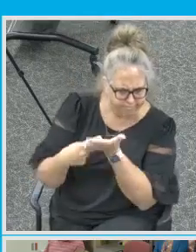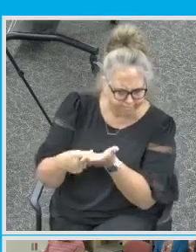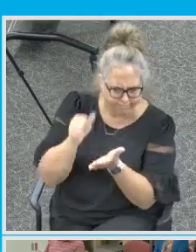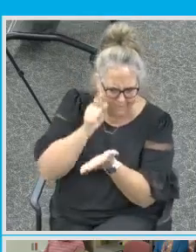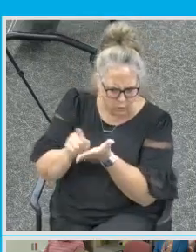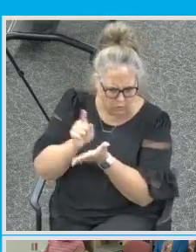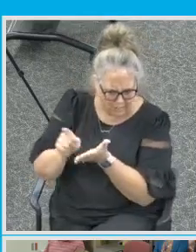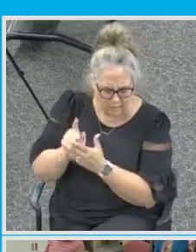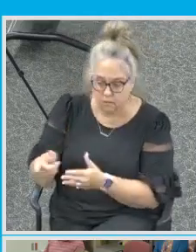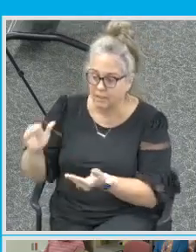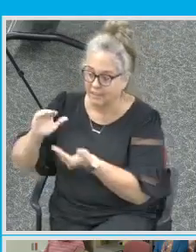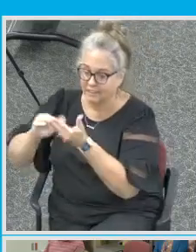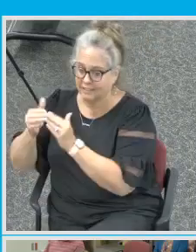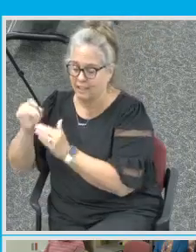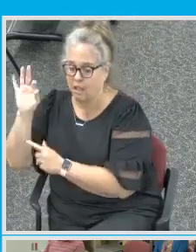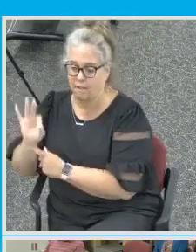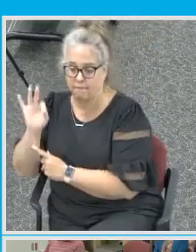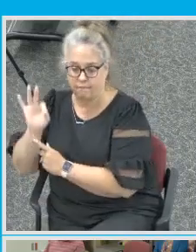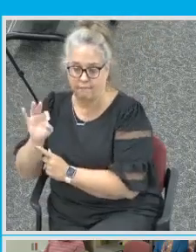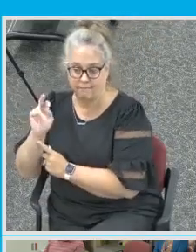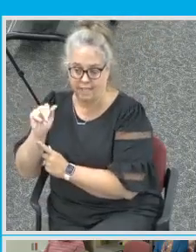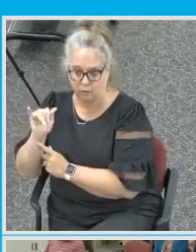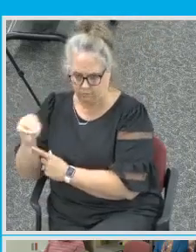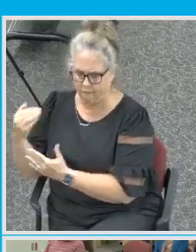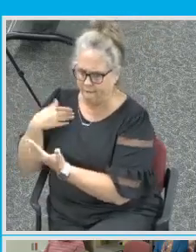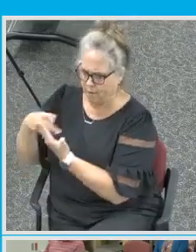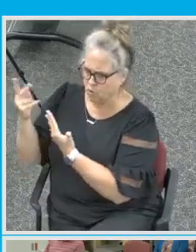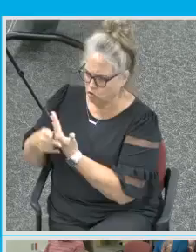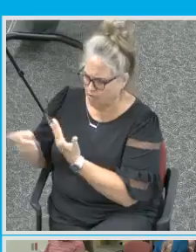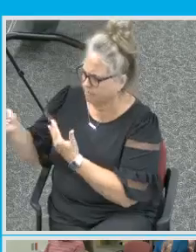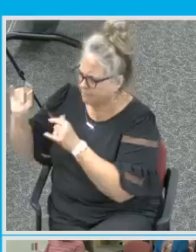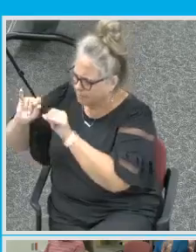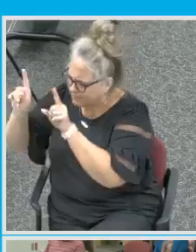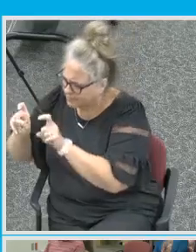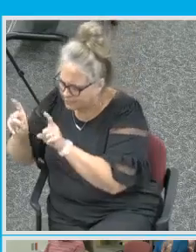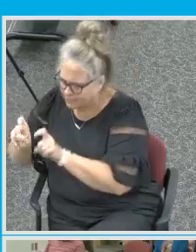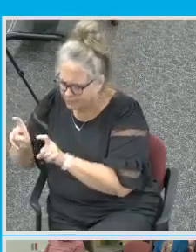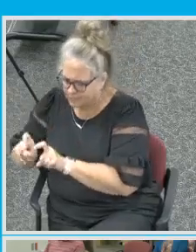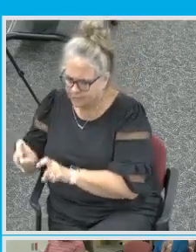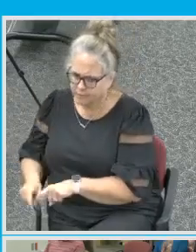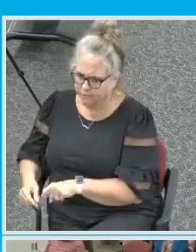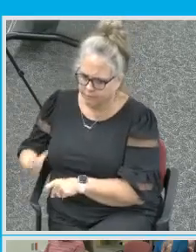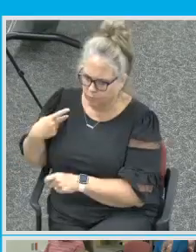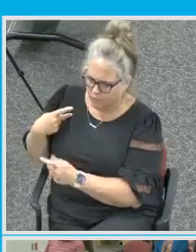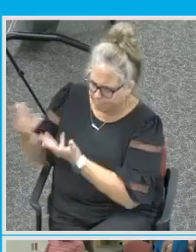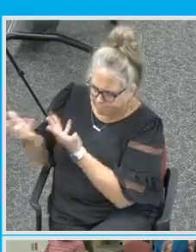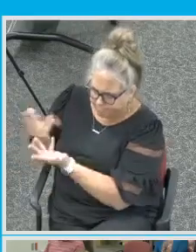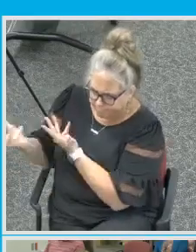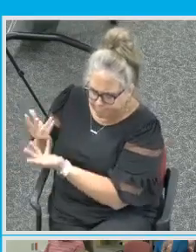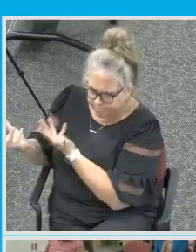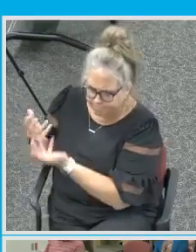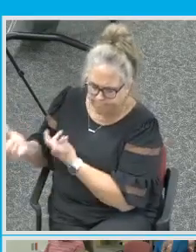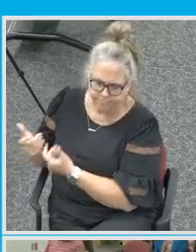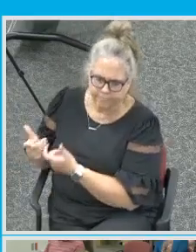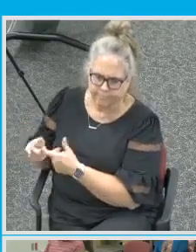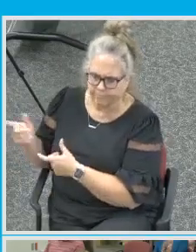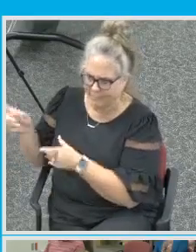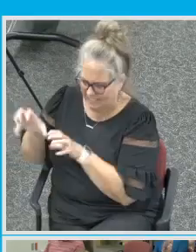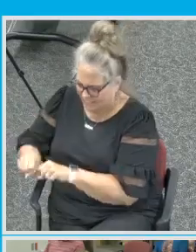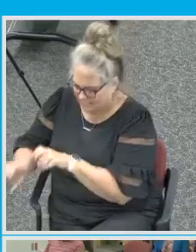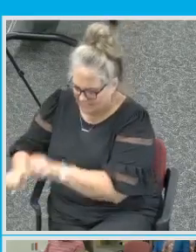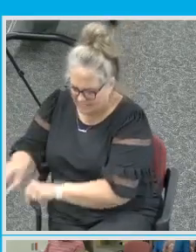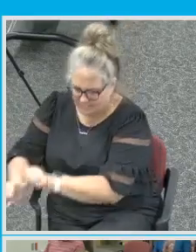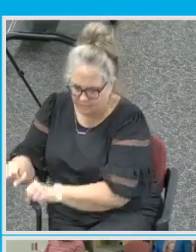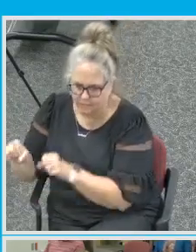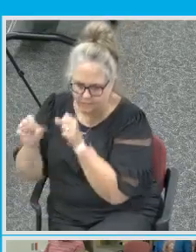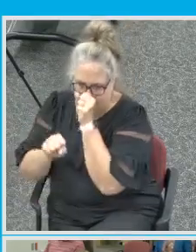has a program down there where they're not only doing some testing or trapping for mosquitoes and testing, but they're also doing some